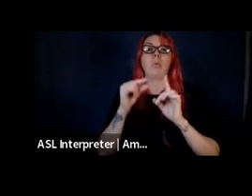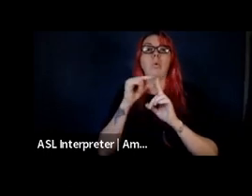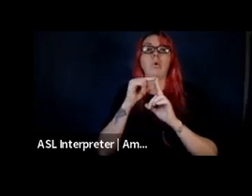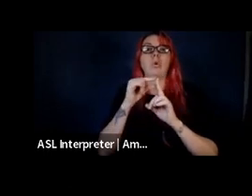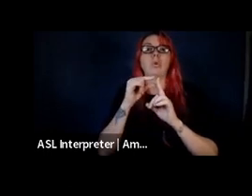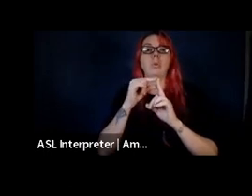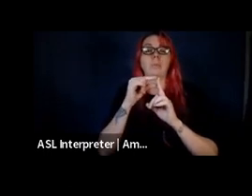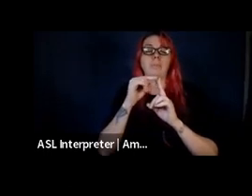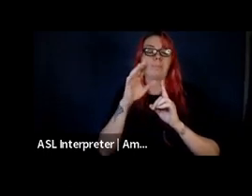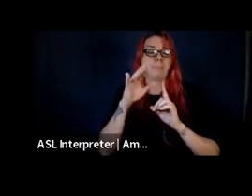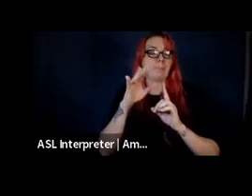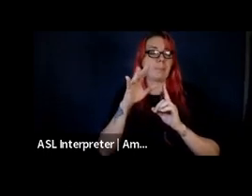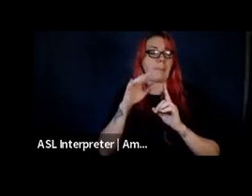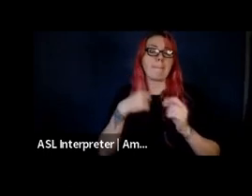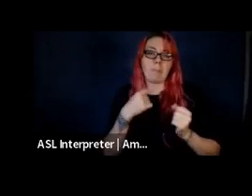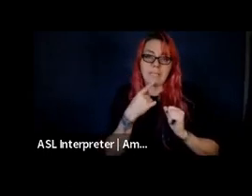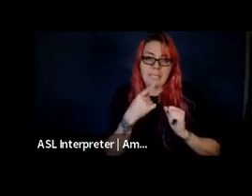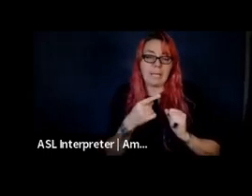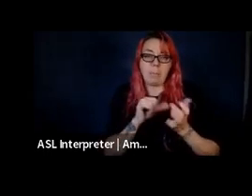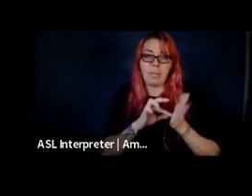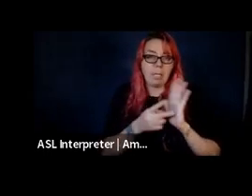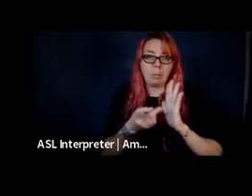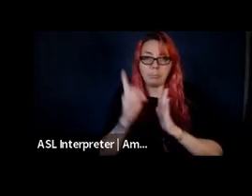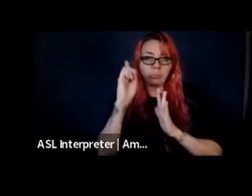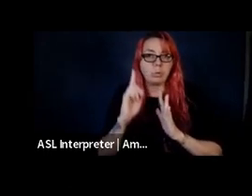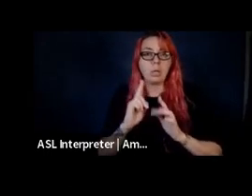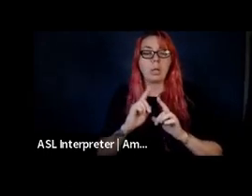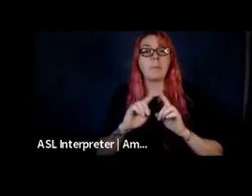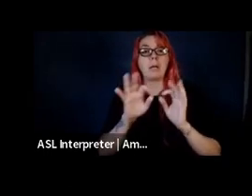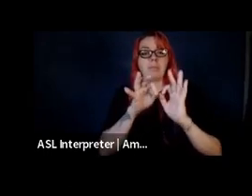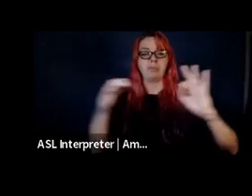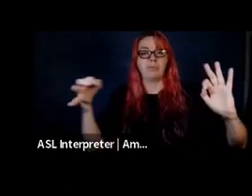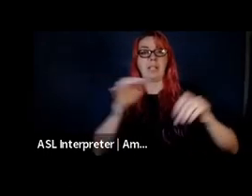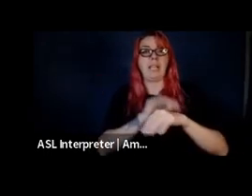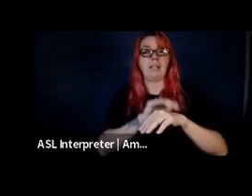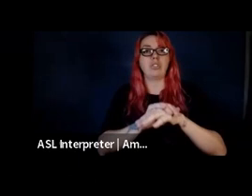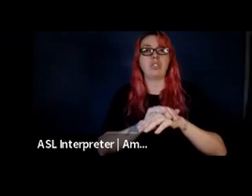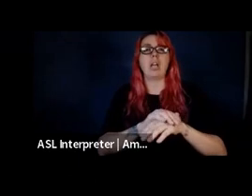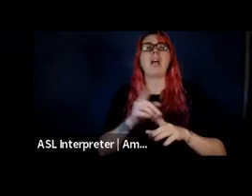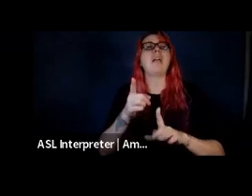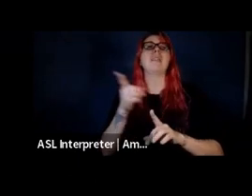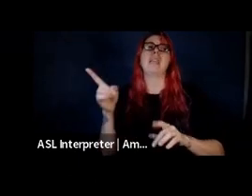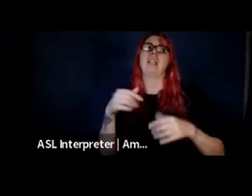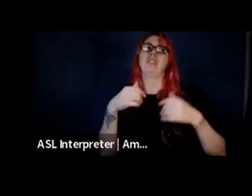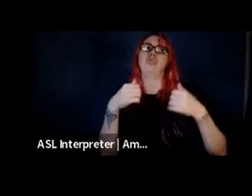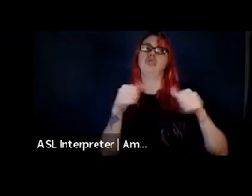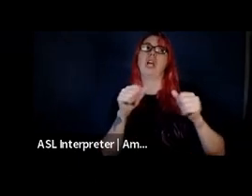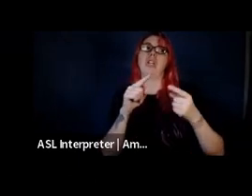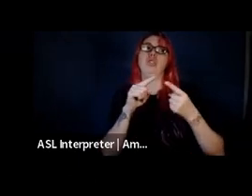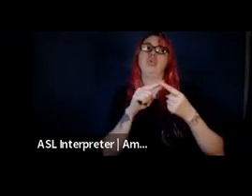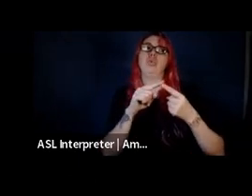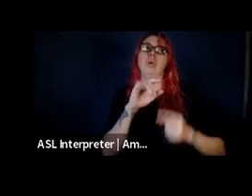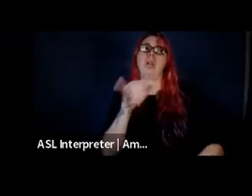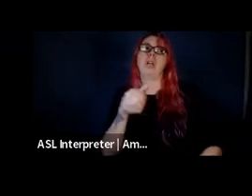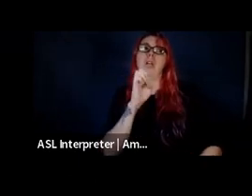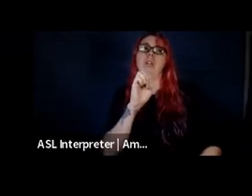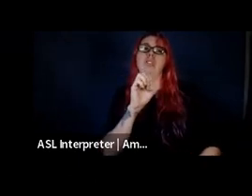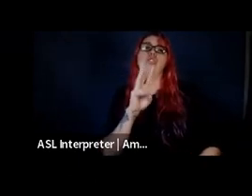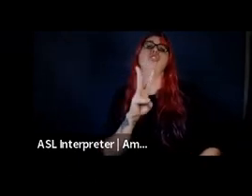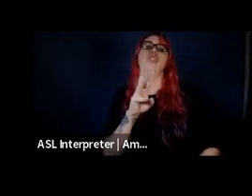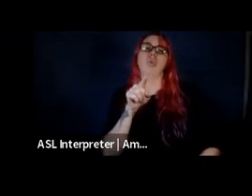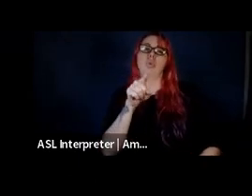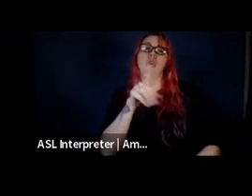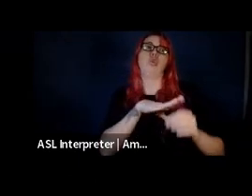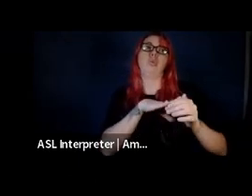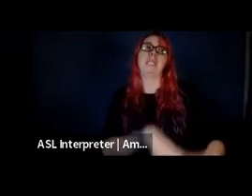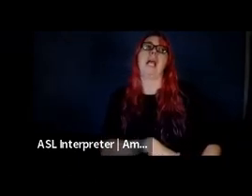say, they try to Jew you down, for example, right? Well, where does that come from? And it perpetuates this idea and the stereotype, again, of Jewish